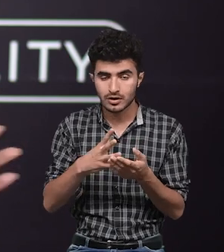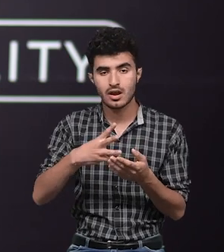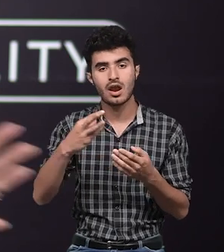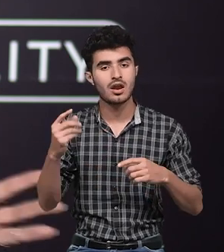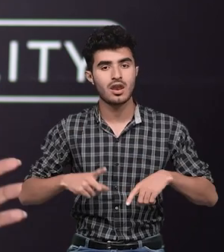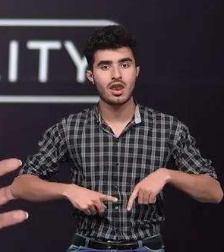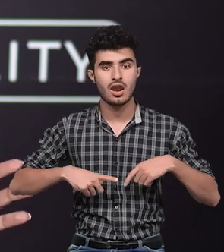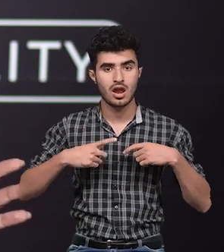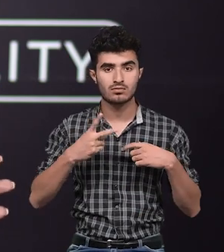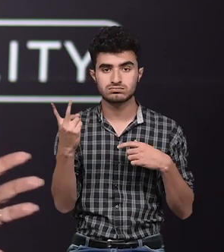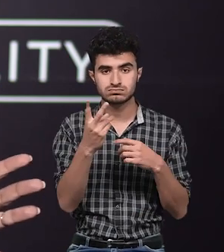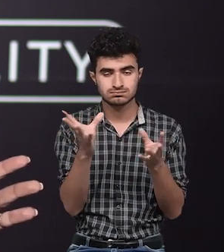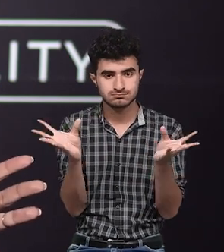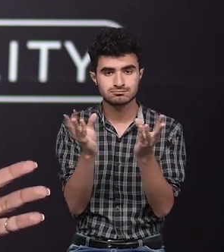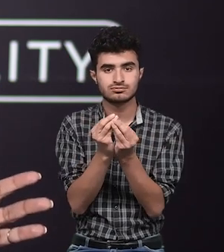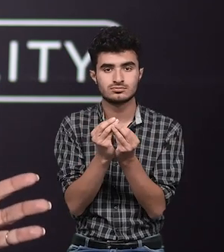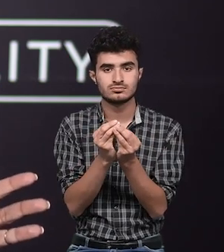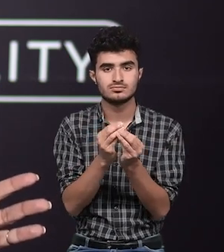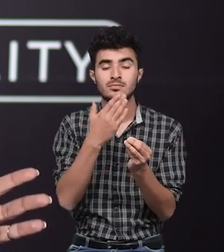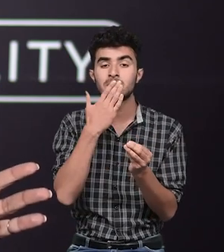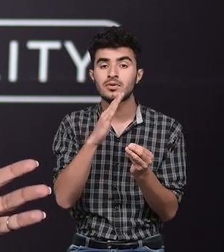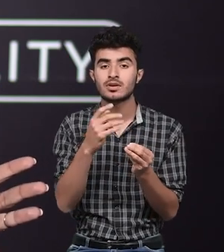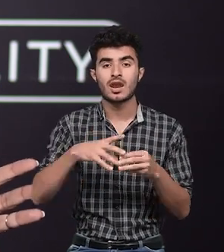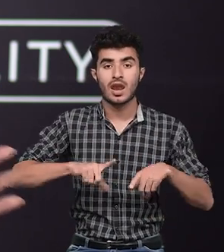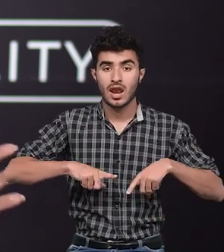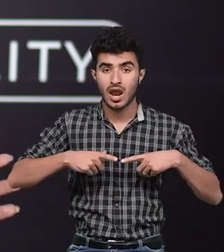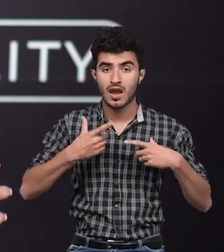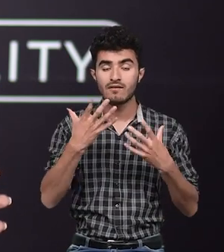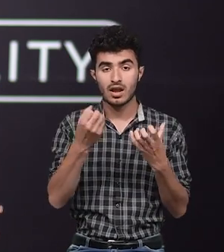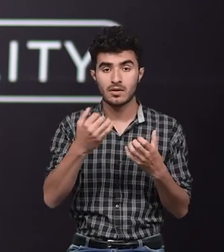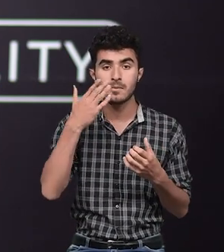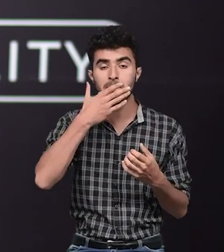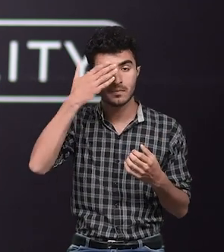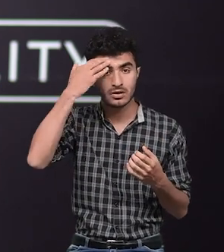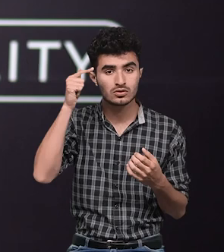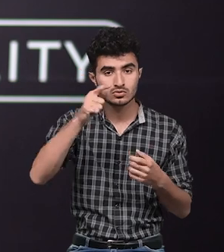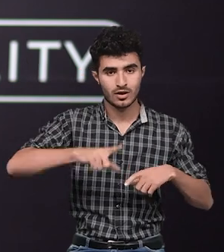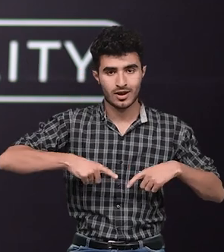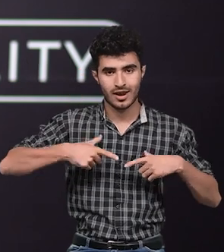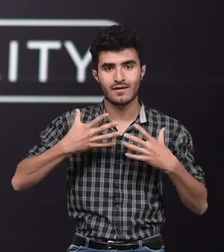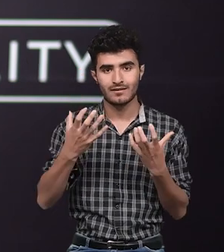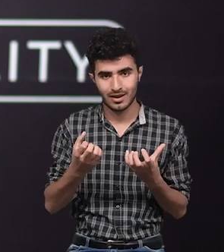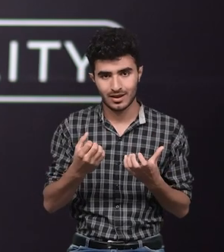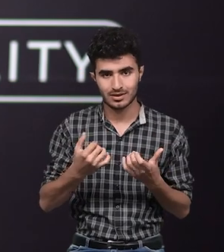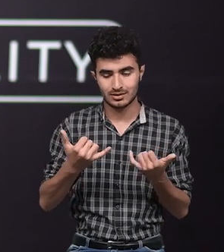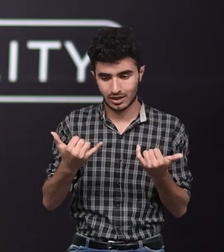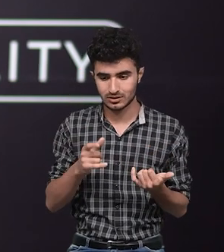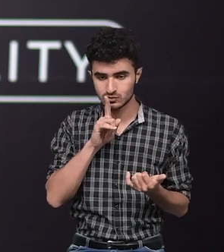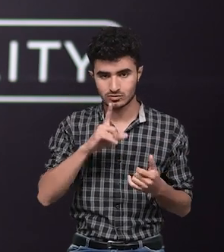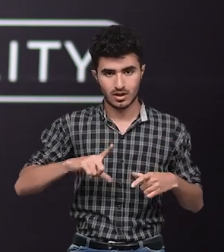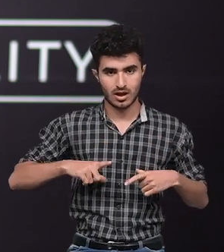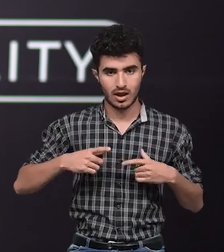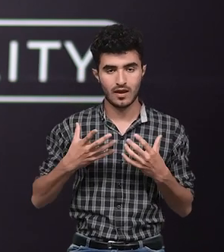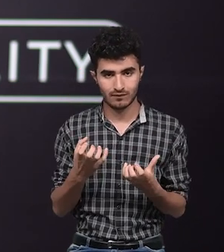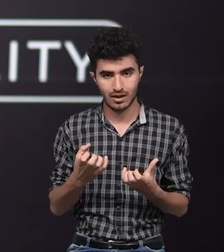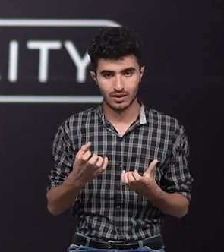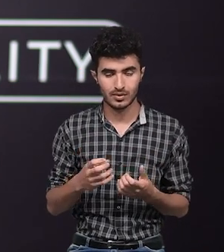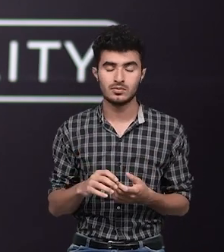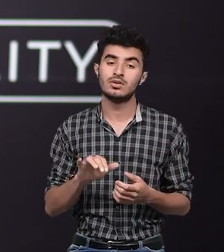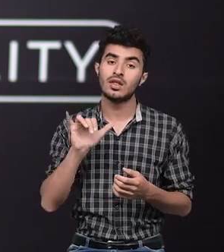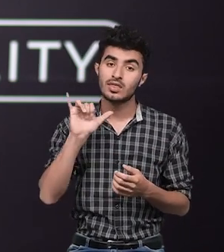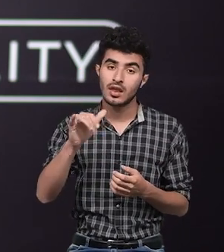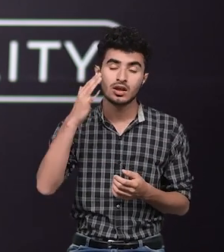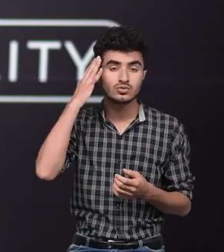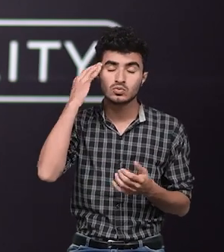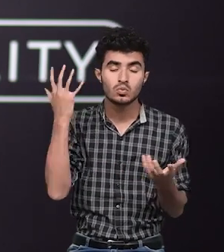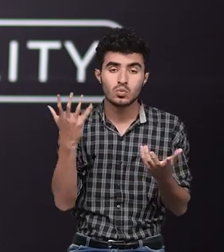there because you're living, you're alive, you're in the moment for as long as you are. And for me, that's what it is all